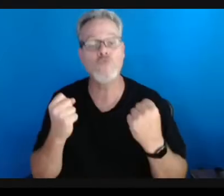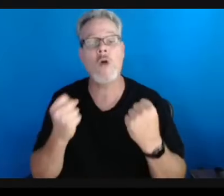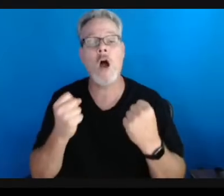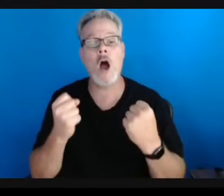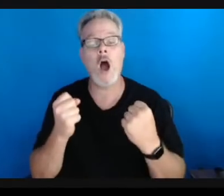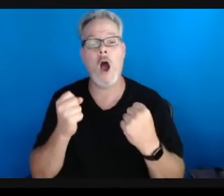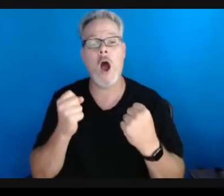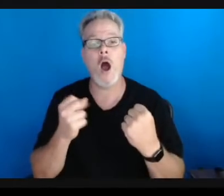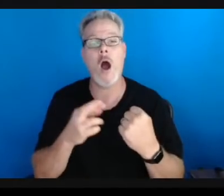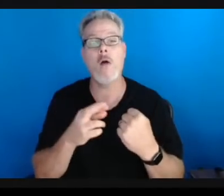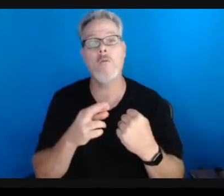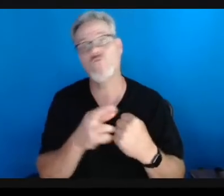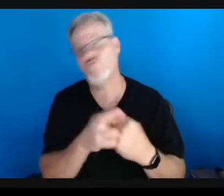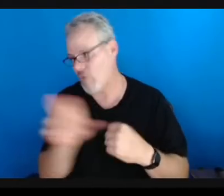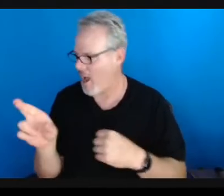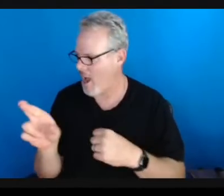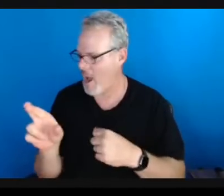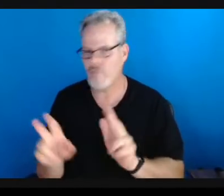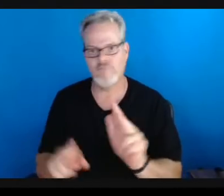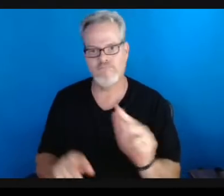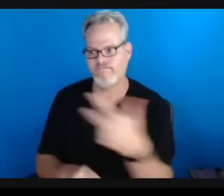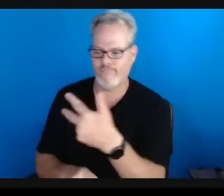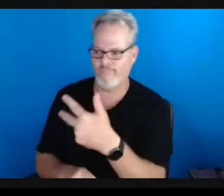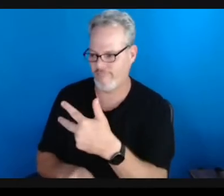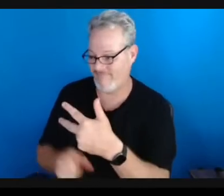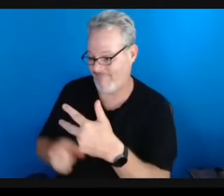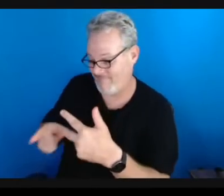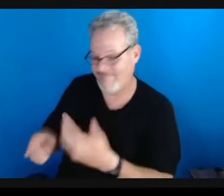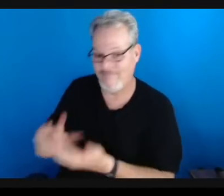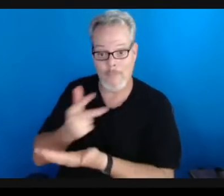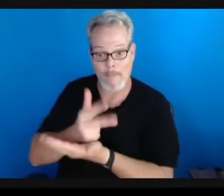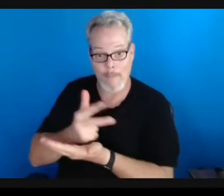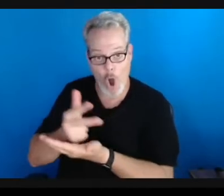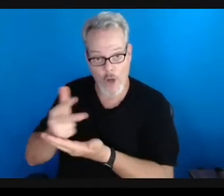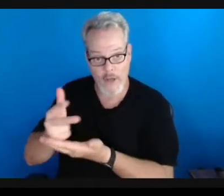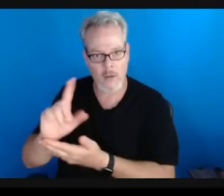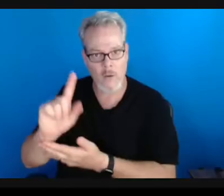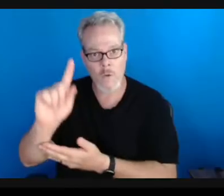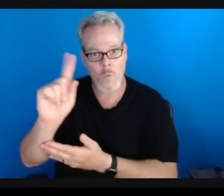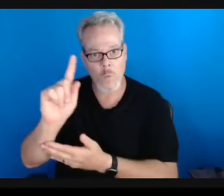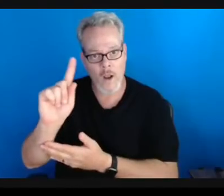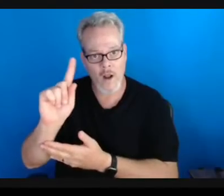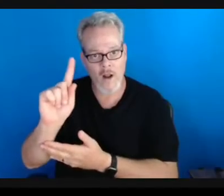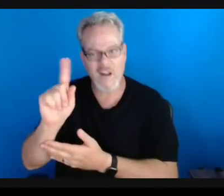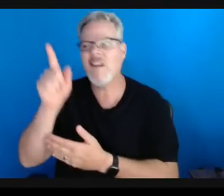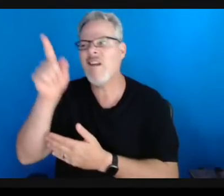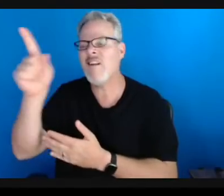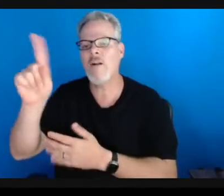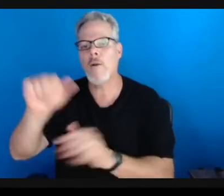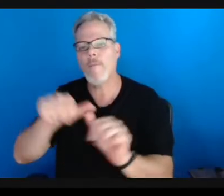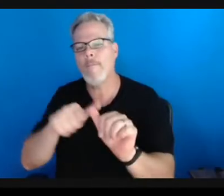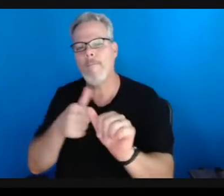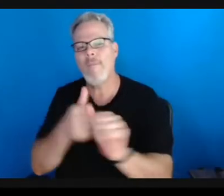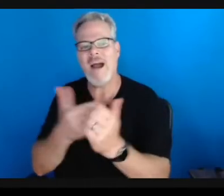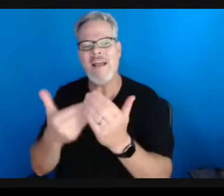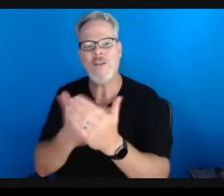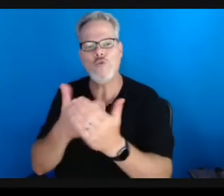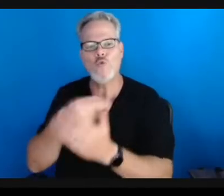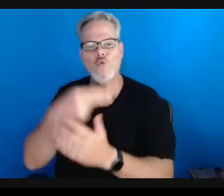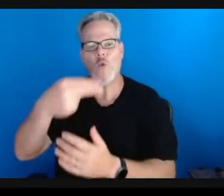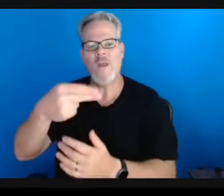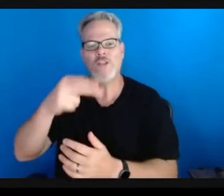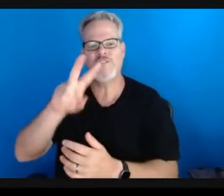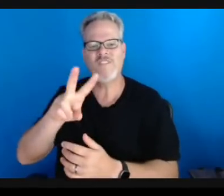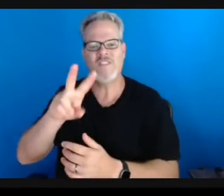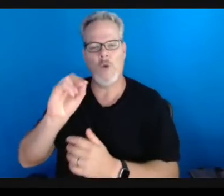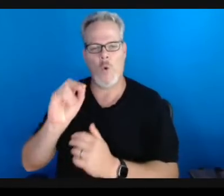and you make a right into the Welcome Center, and the parking is on the back behind where the new HVO is being built.